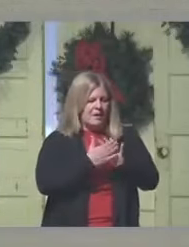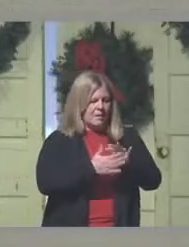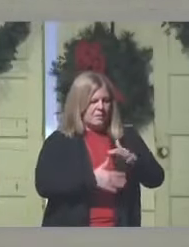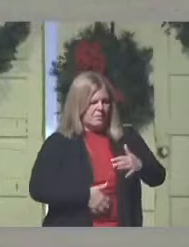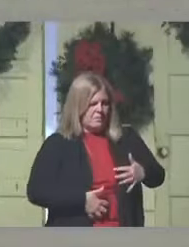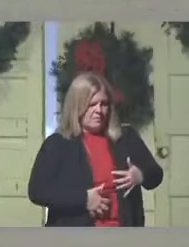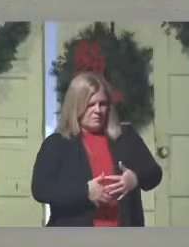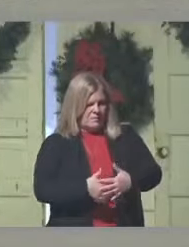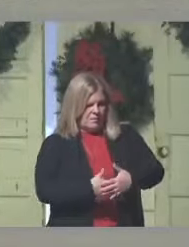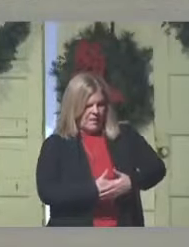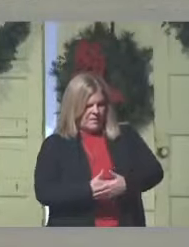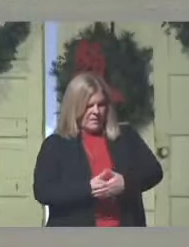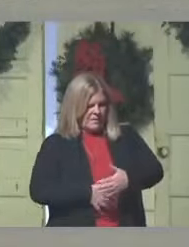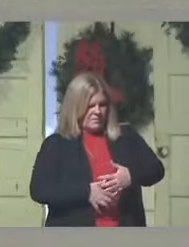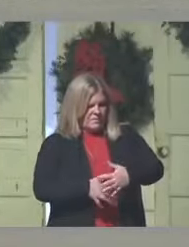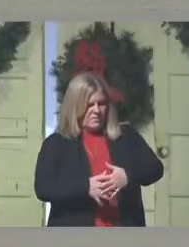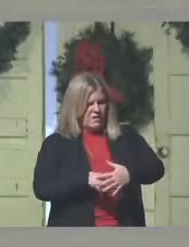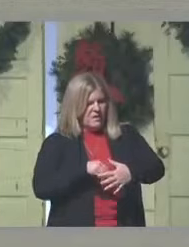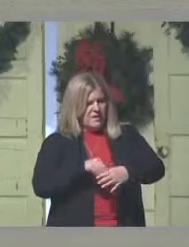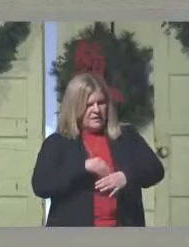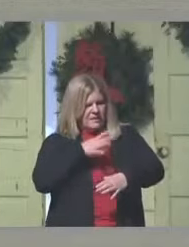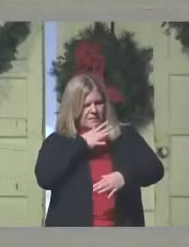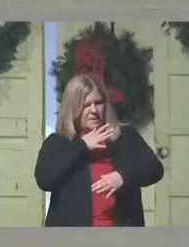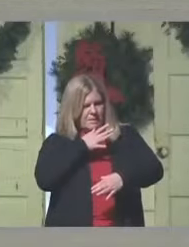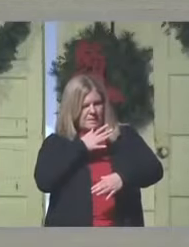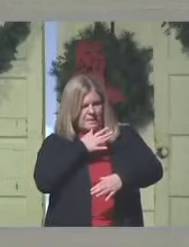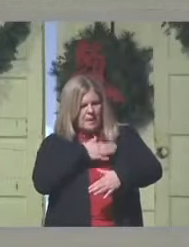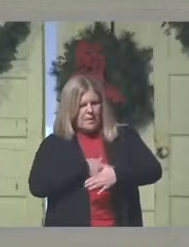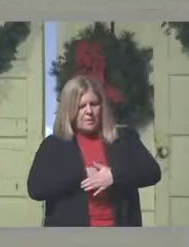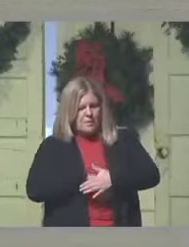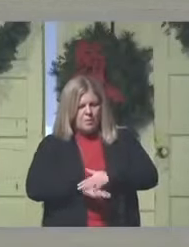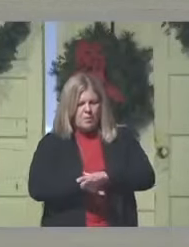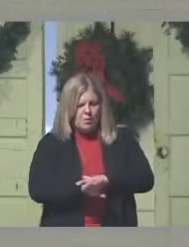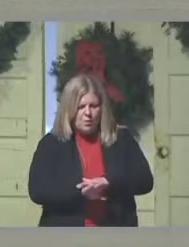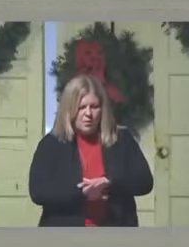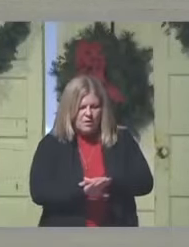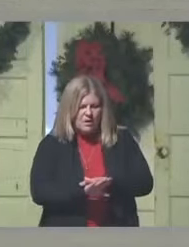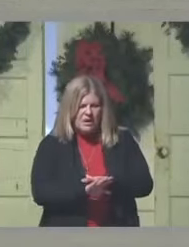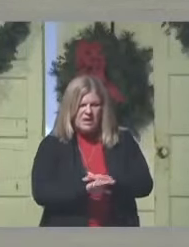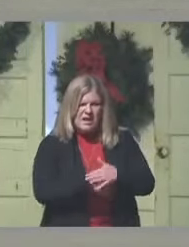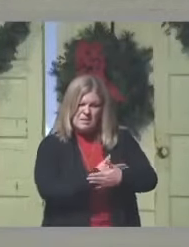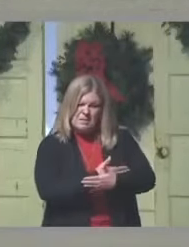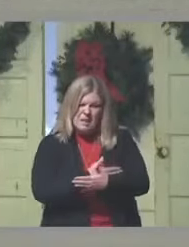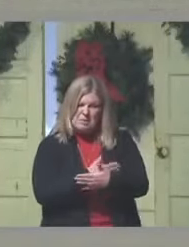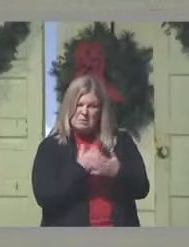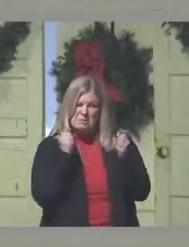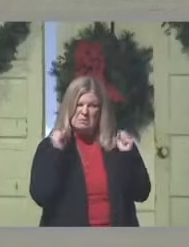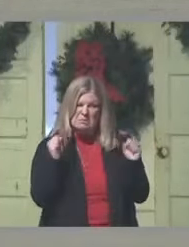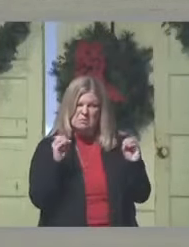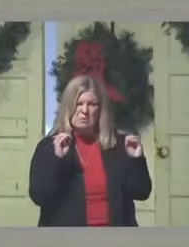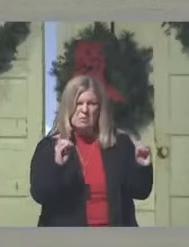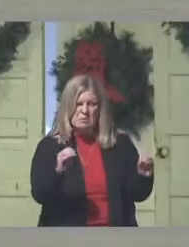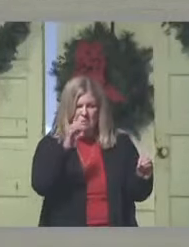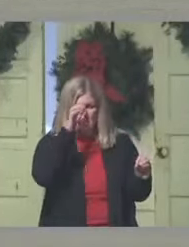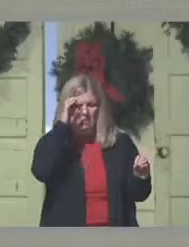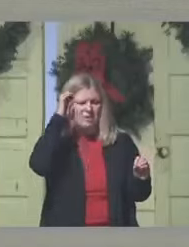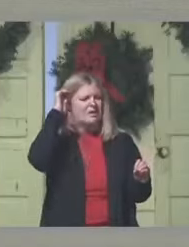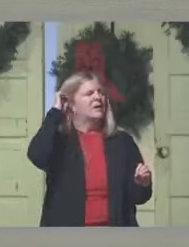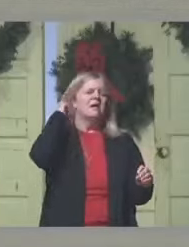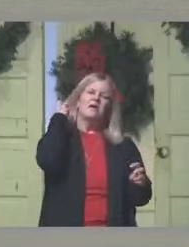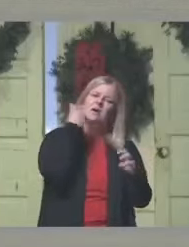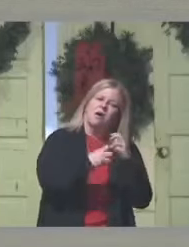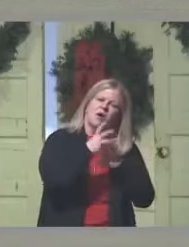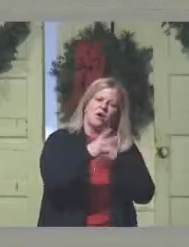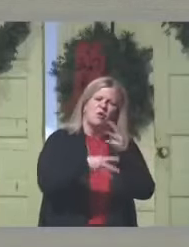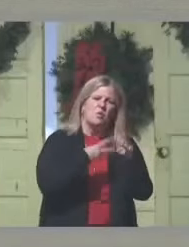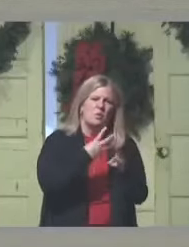womb, to be born as a helpless baby into a brutal, harsh first century world with none of what we